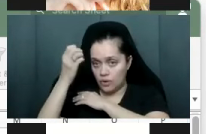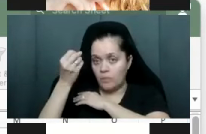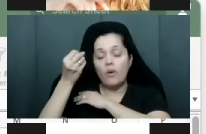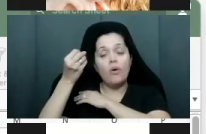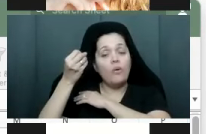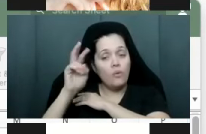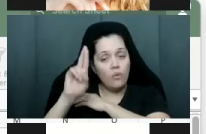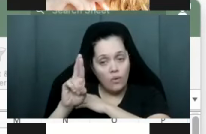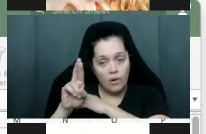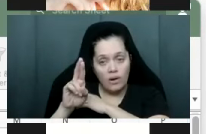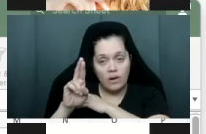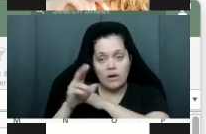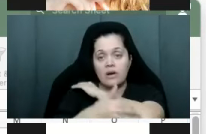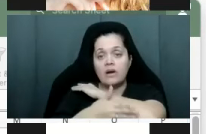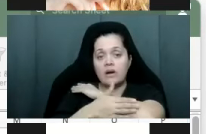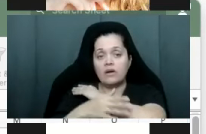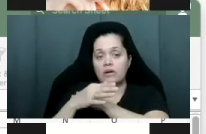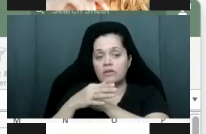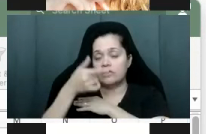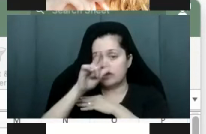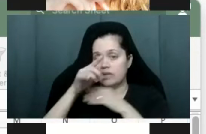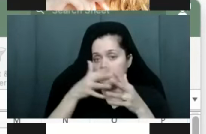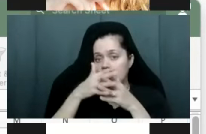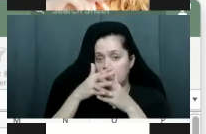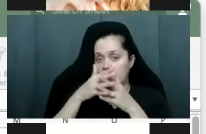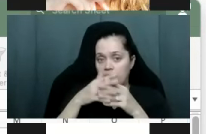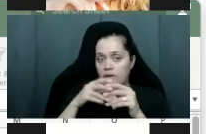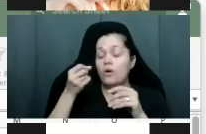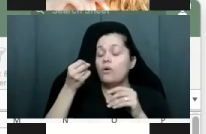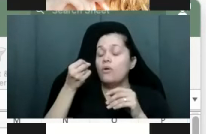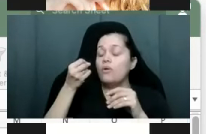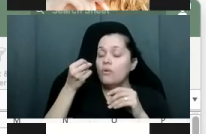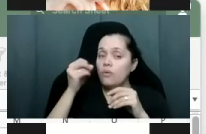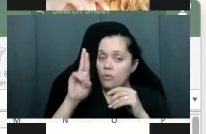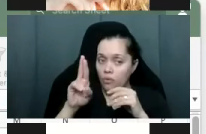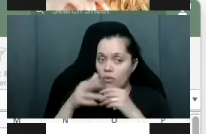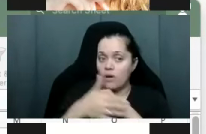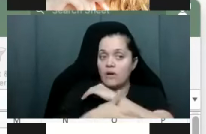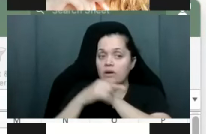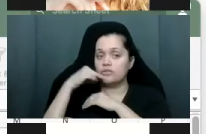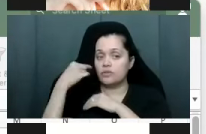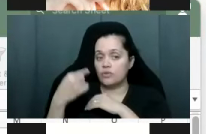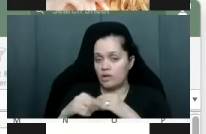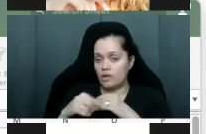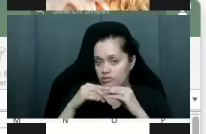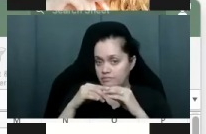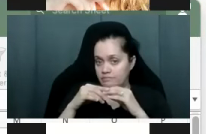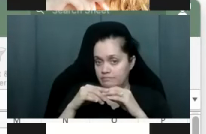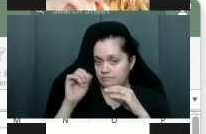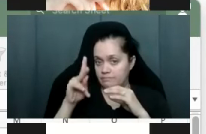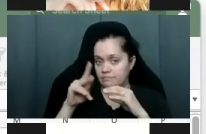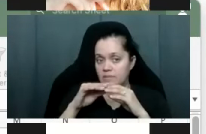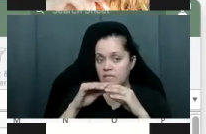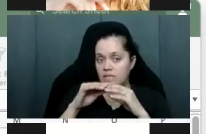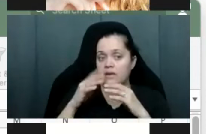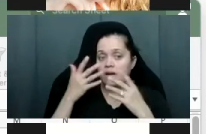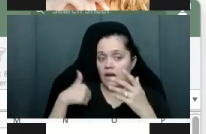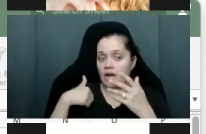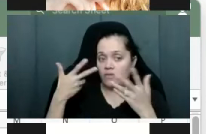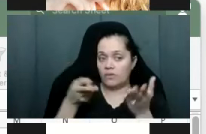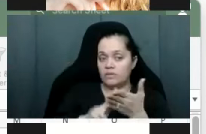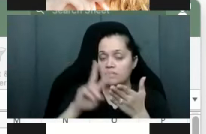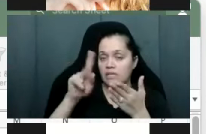or a country in Latin America, Caribbean, or a country in Russian domain. I've already signed up